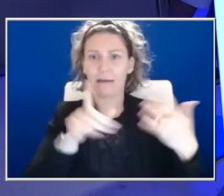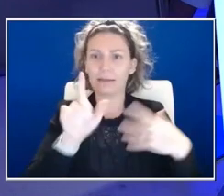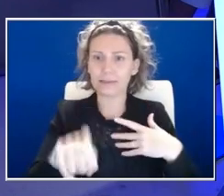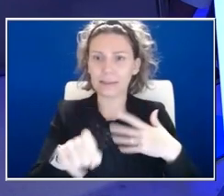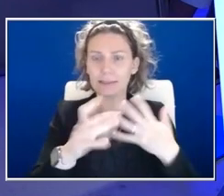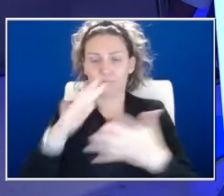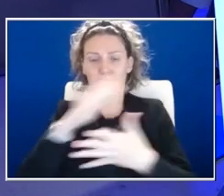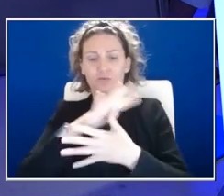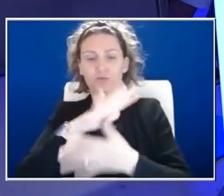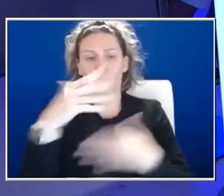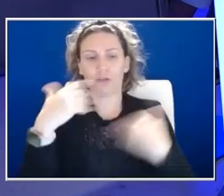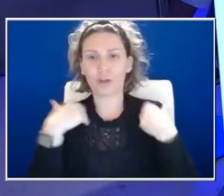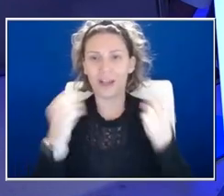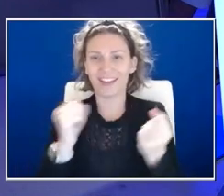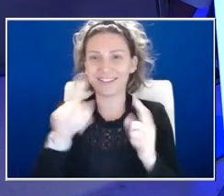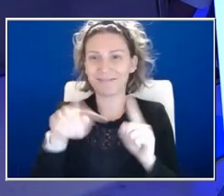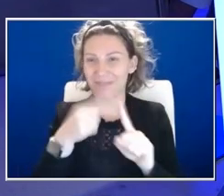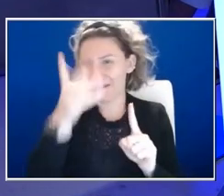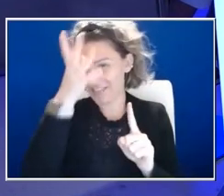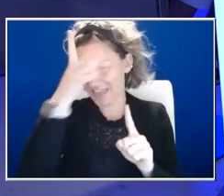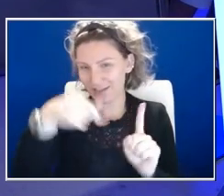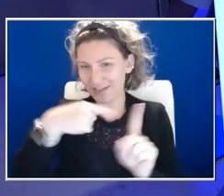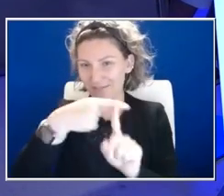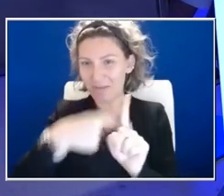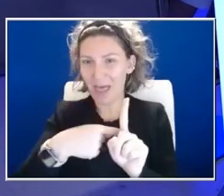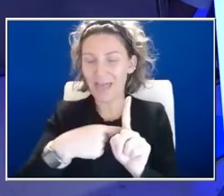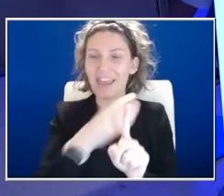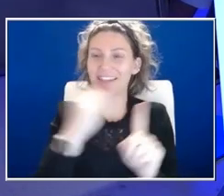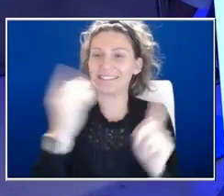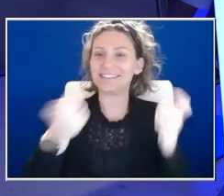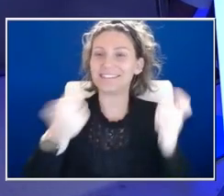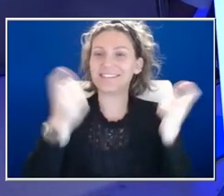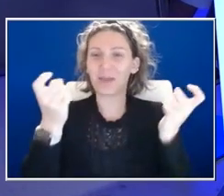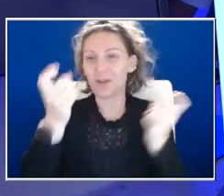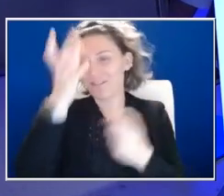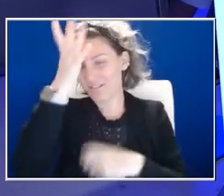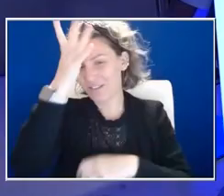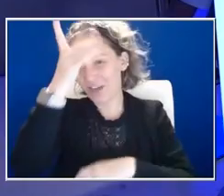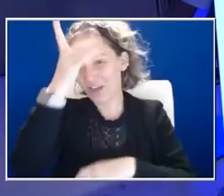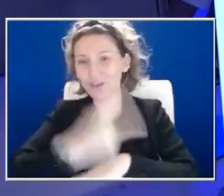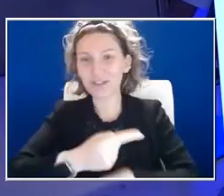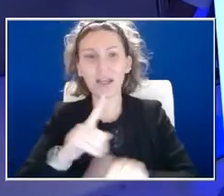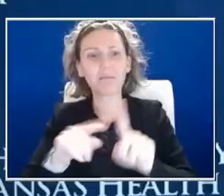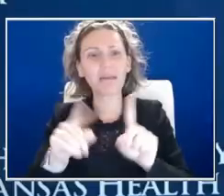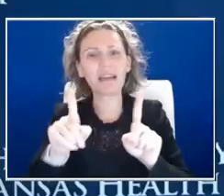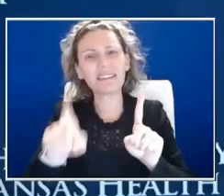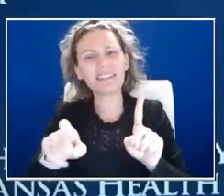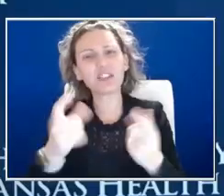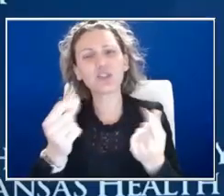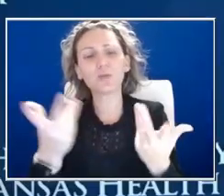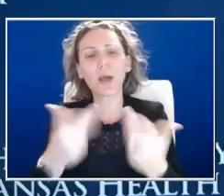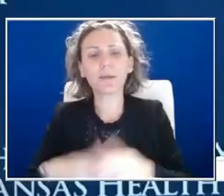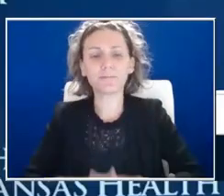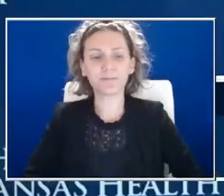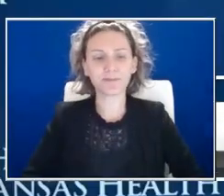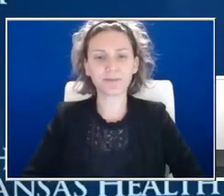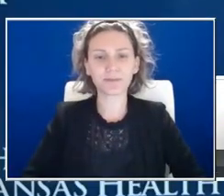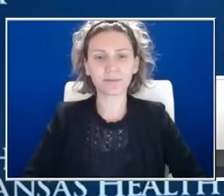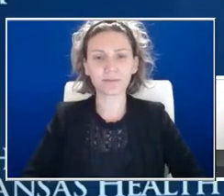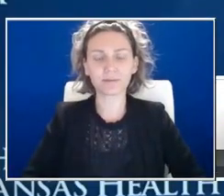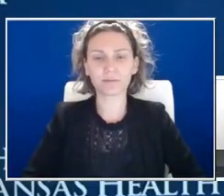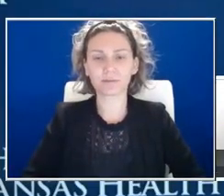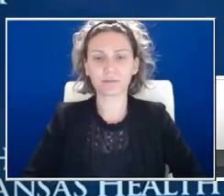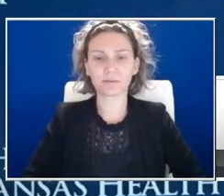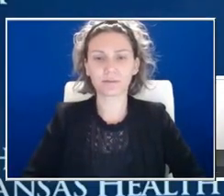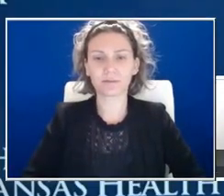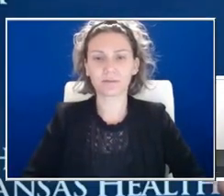about fathers this month, and we're celebrating Father's Day, but what do they need to be doing? I think some of the